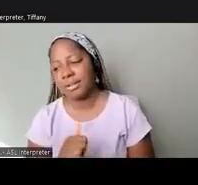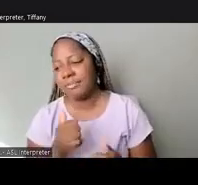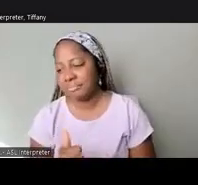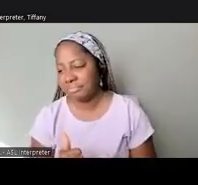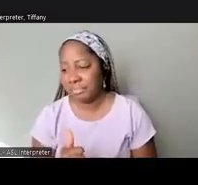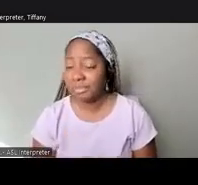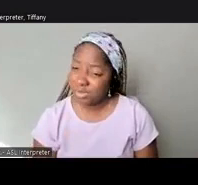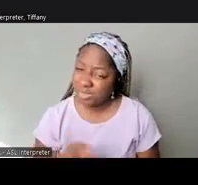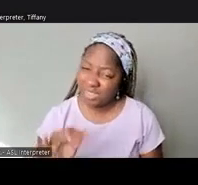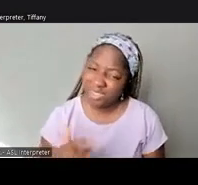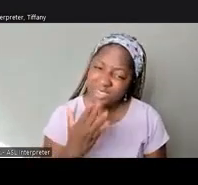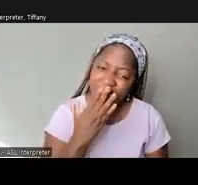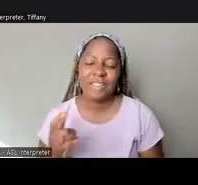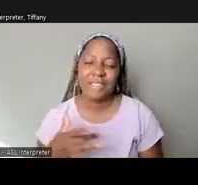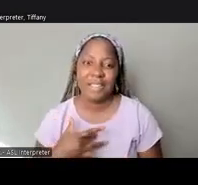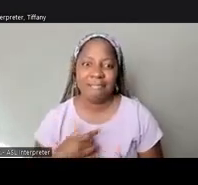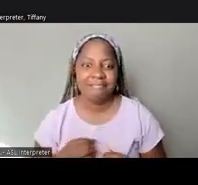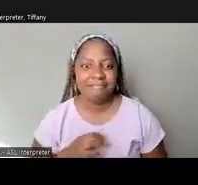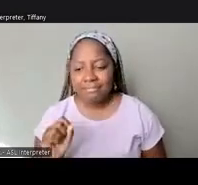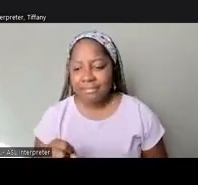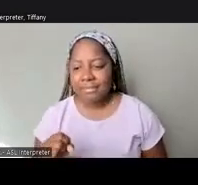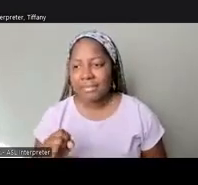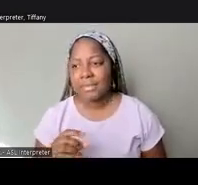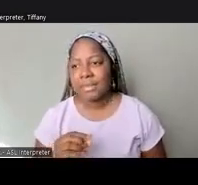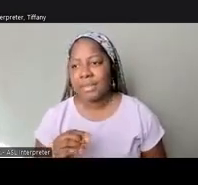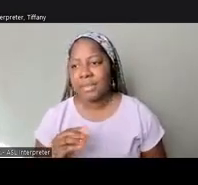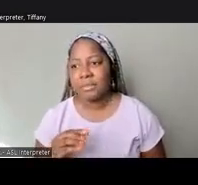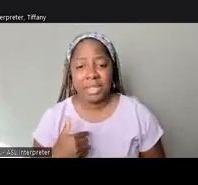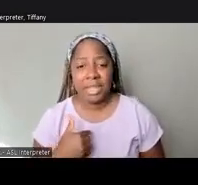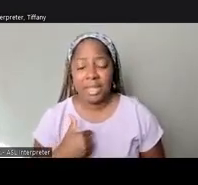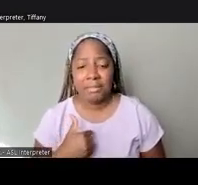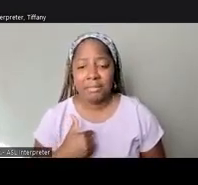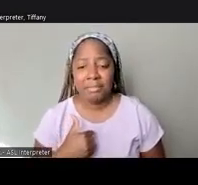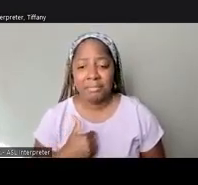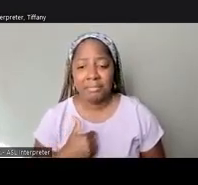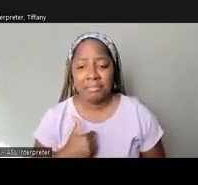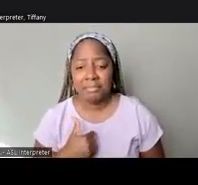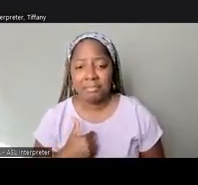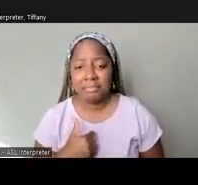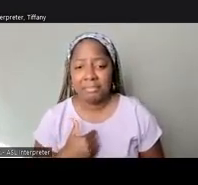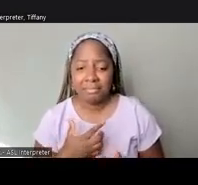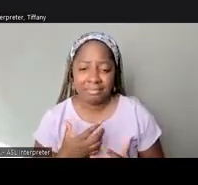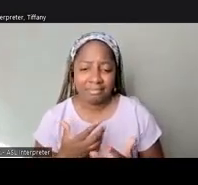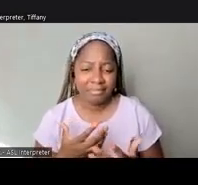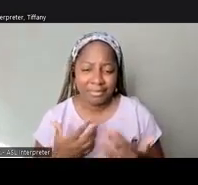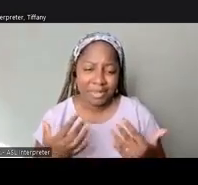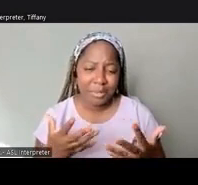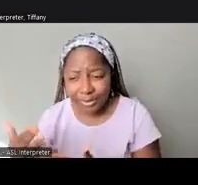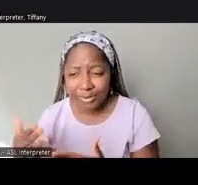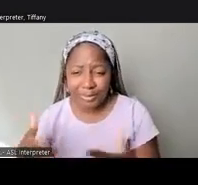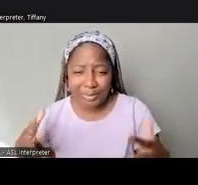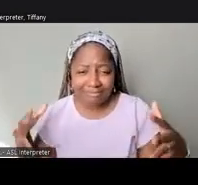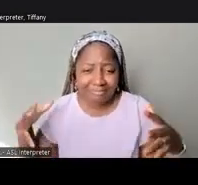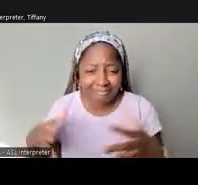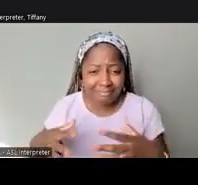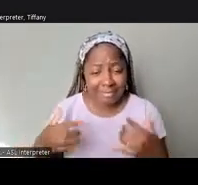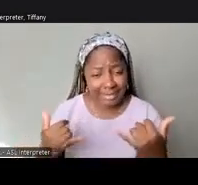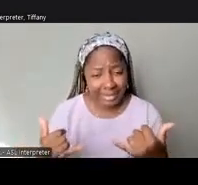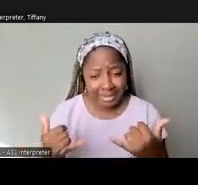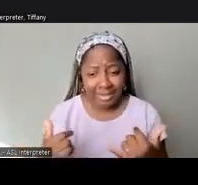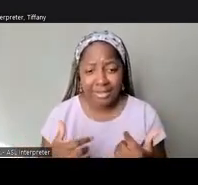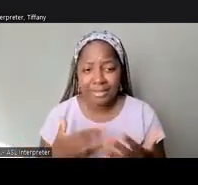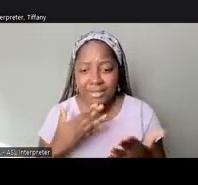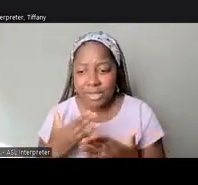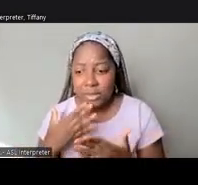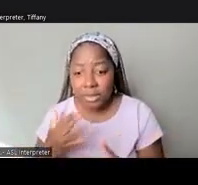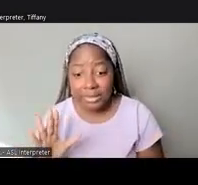absolutely should leverage. So I'm so grateful to have had the opportunity to be with you today. And I see a hand